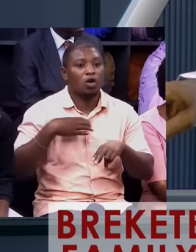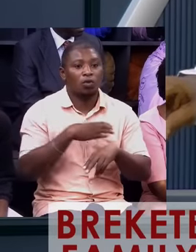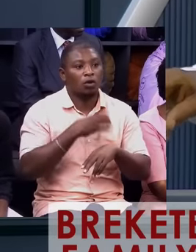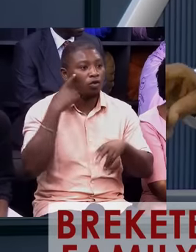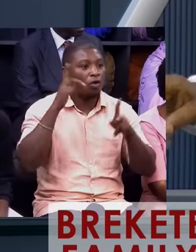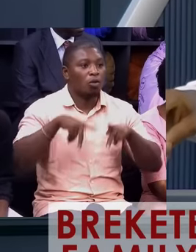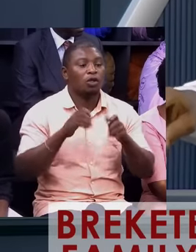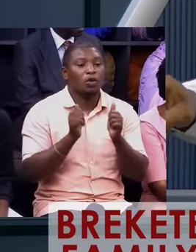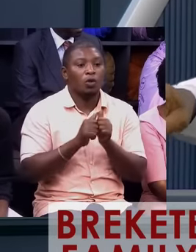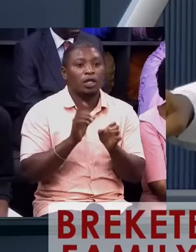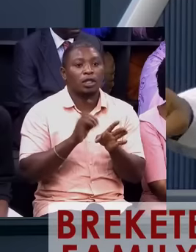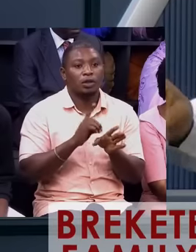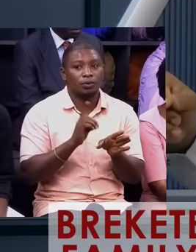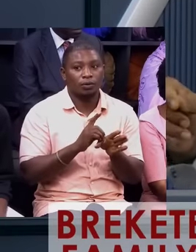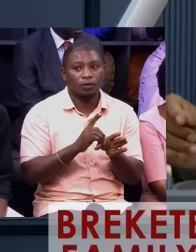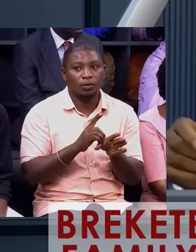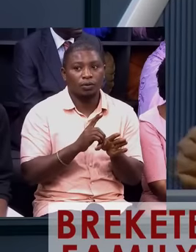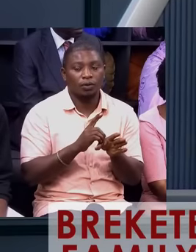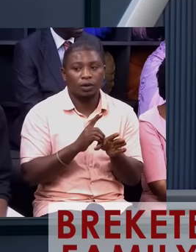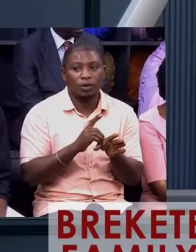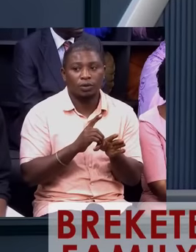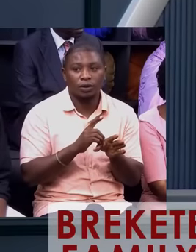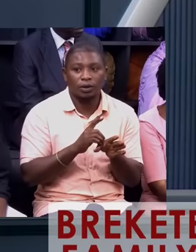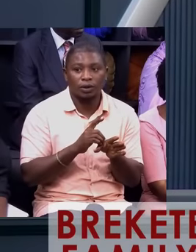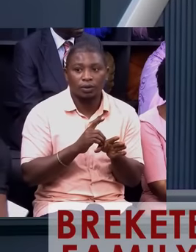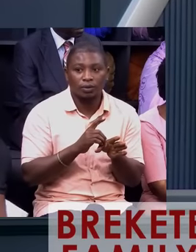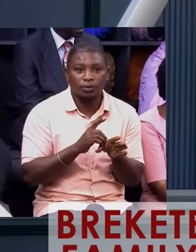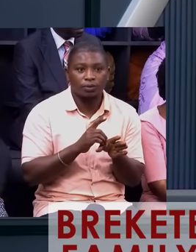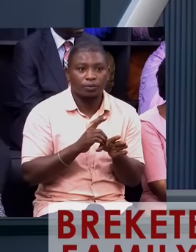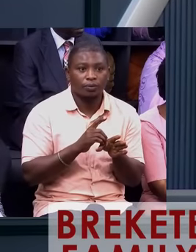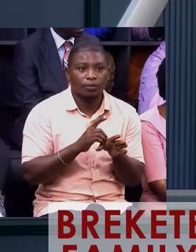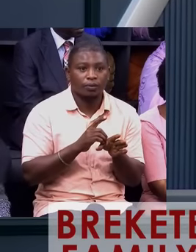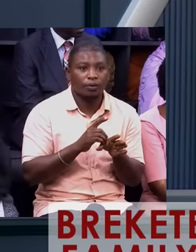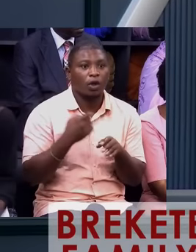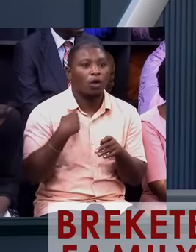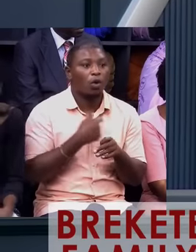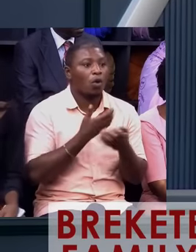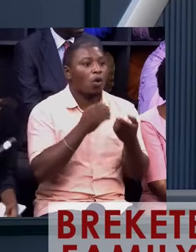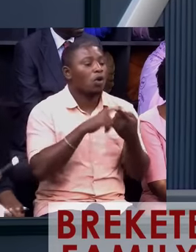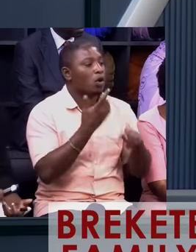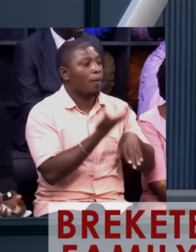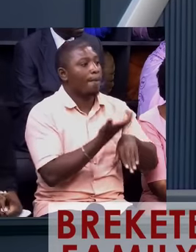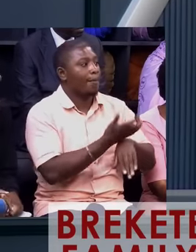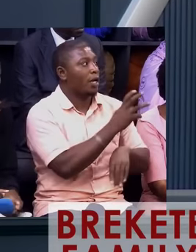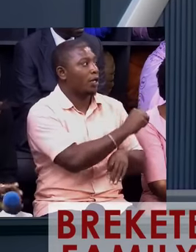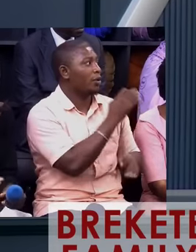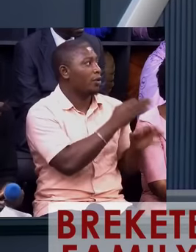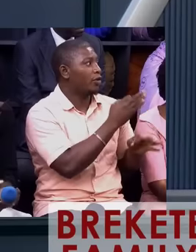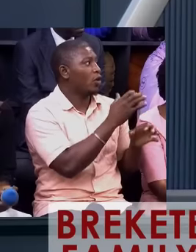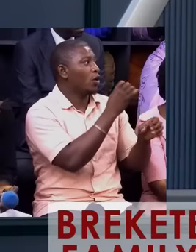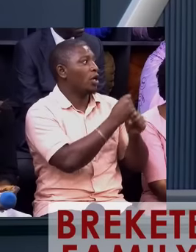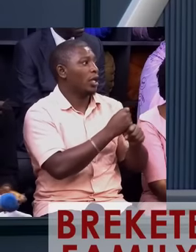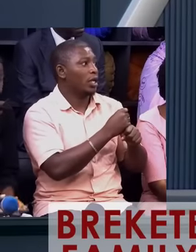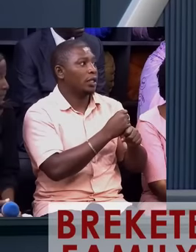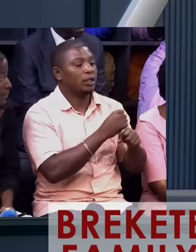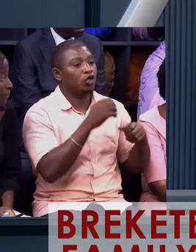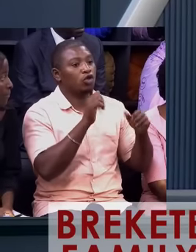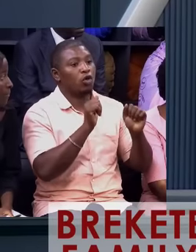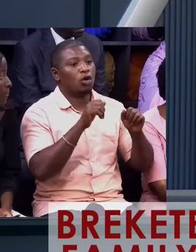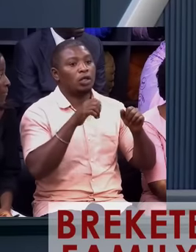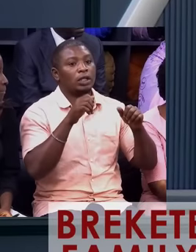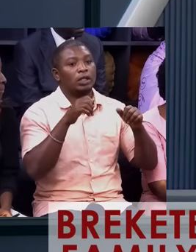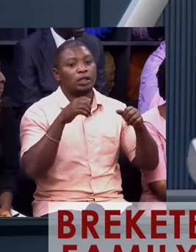um National commission for persons with disability we wanton beg them if they go get Chance come